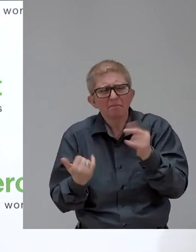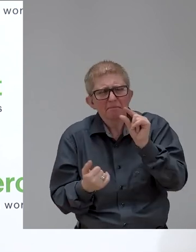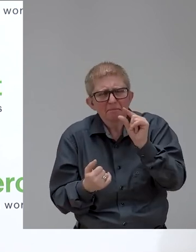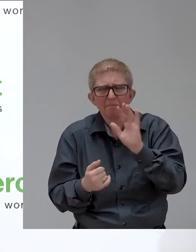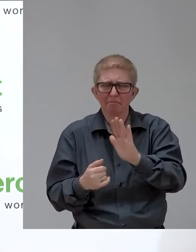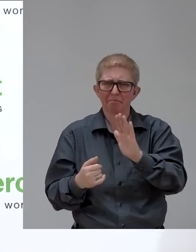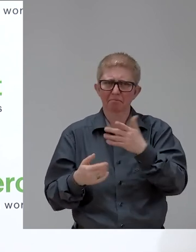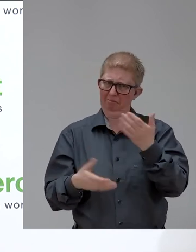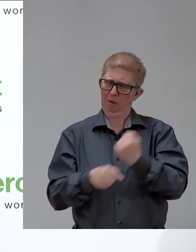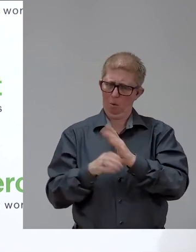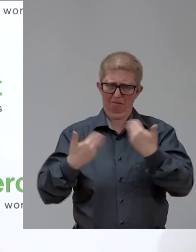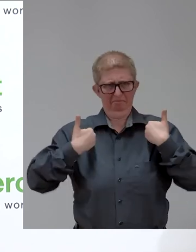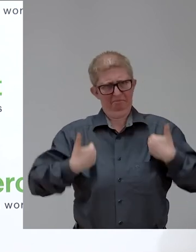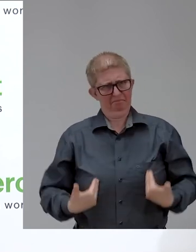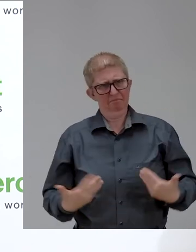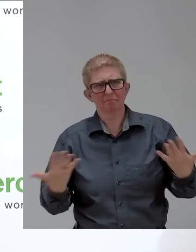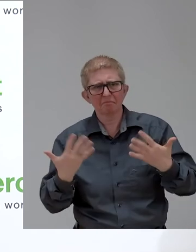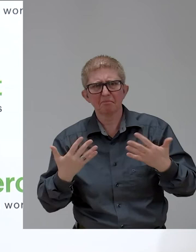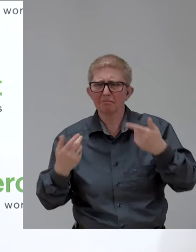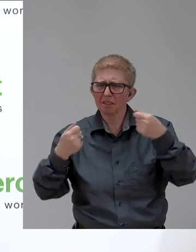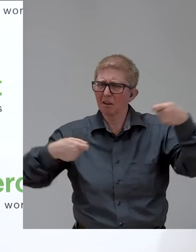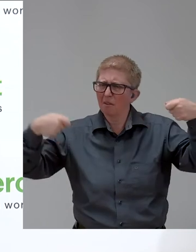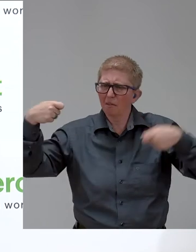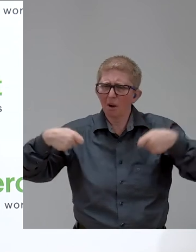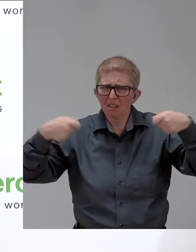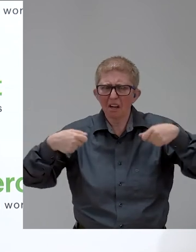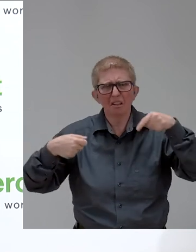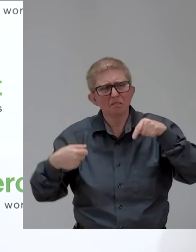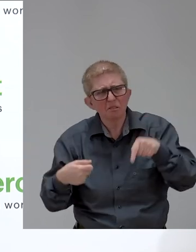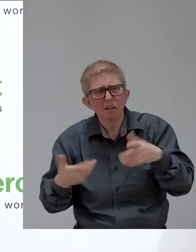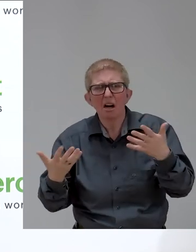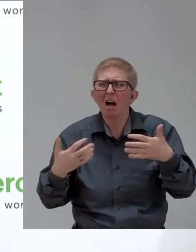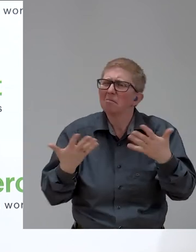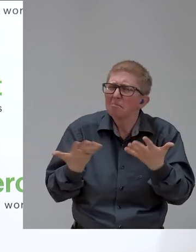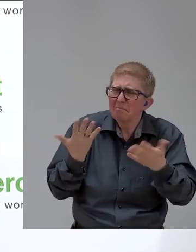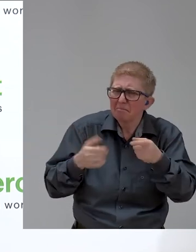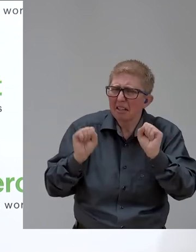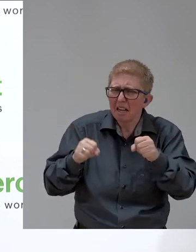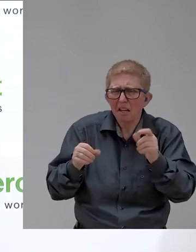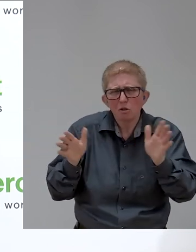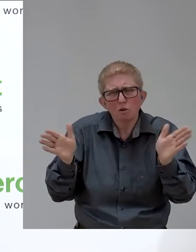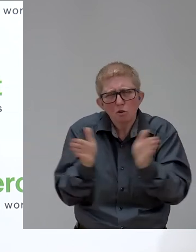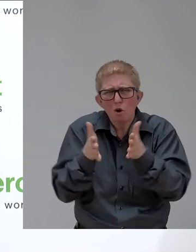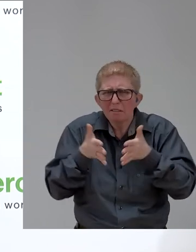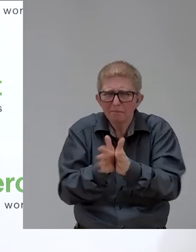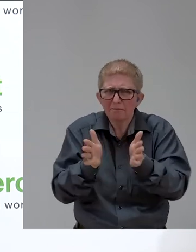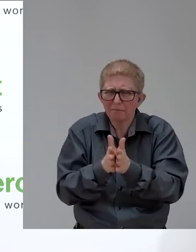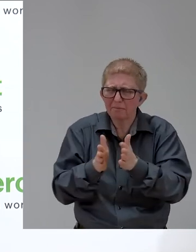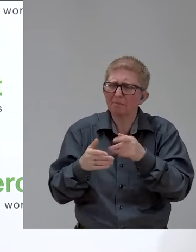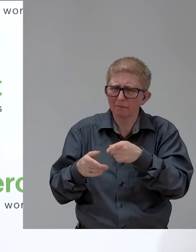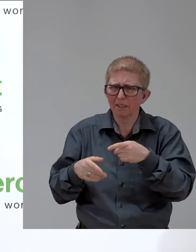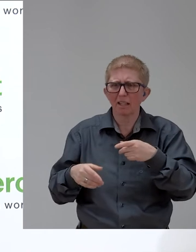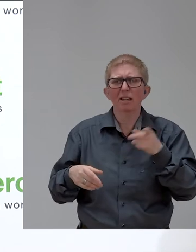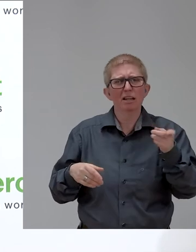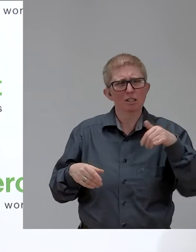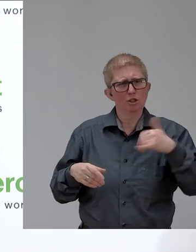as a grant-making and funding institution. We've heard from Julian how lengthy these processes can be. What does that